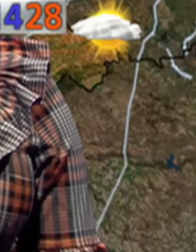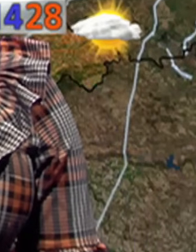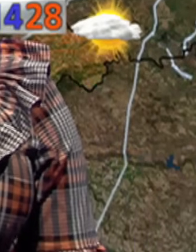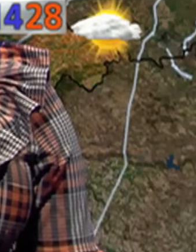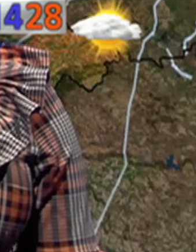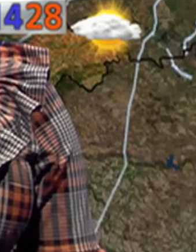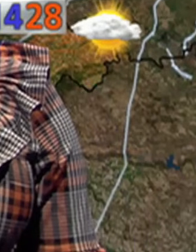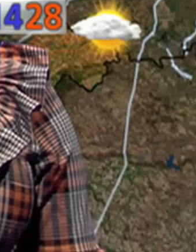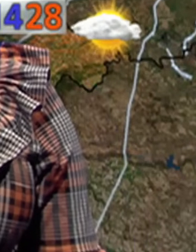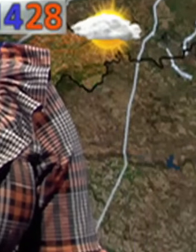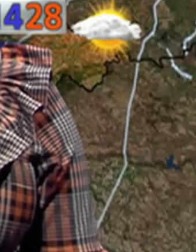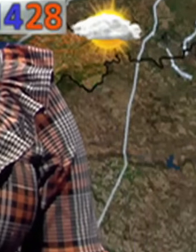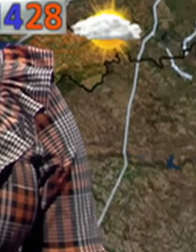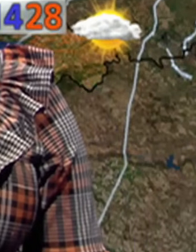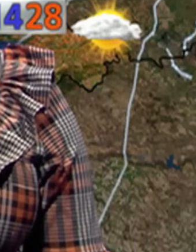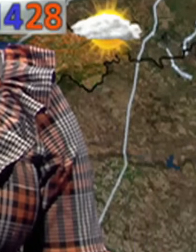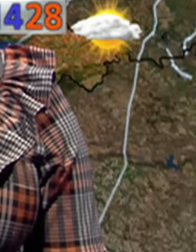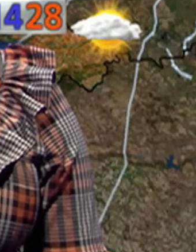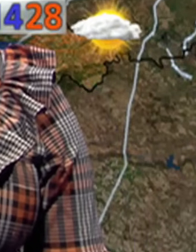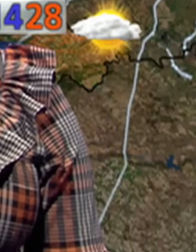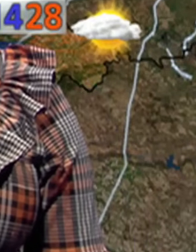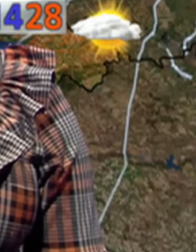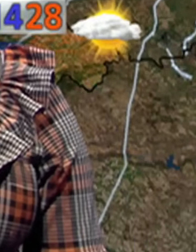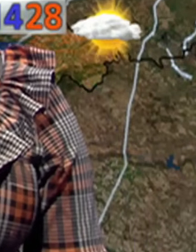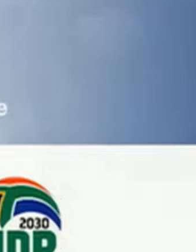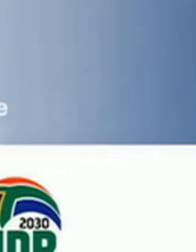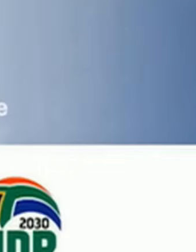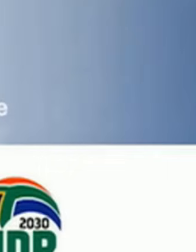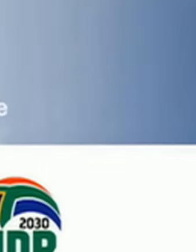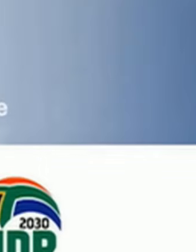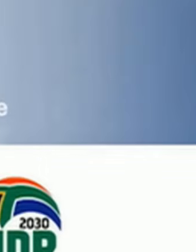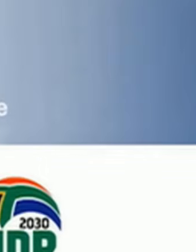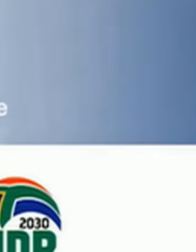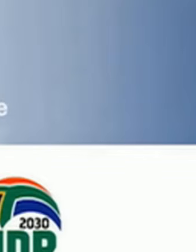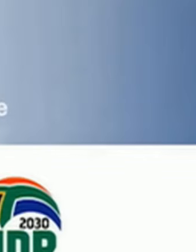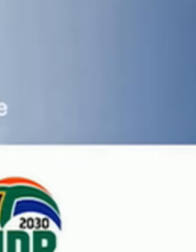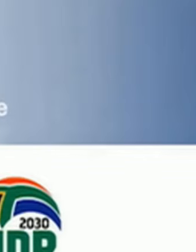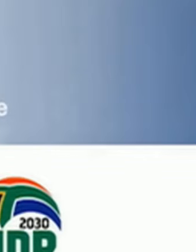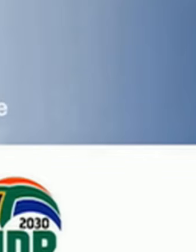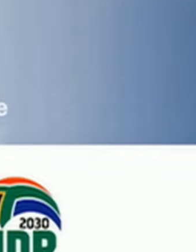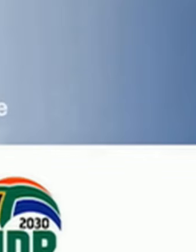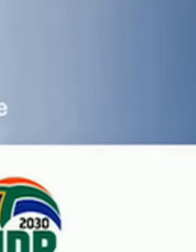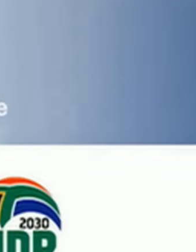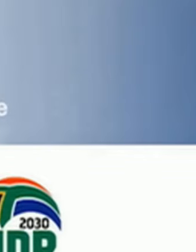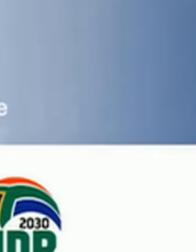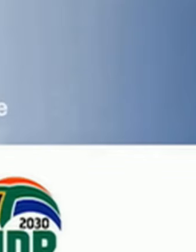go tšwa go nna setlogolo sa kganyago ke re ga e be boroko